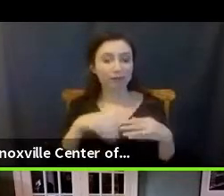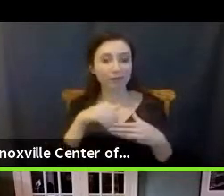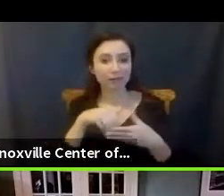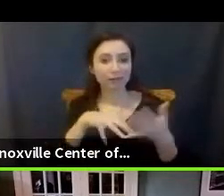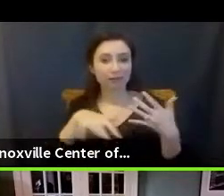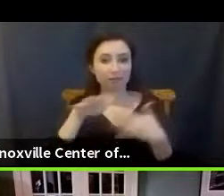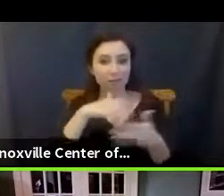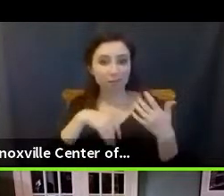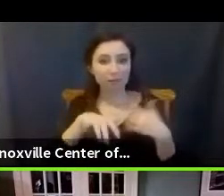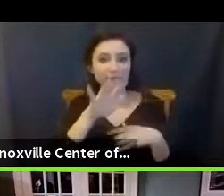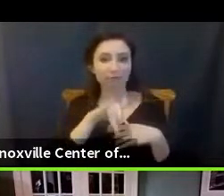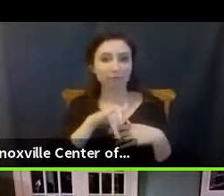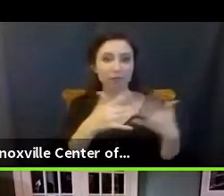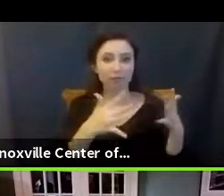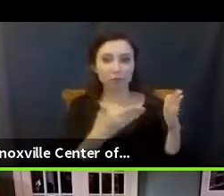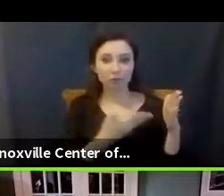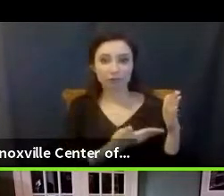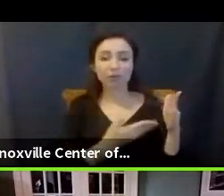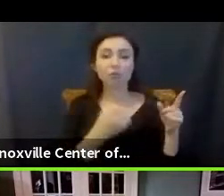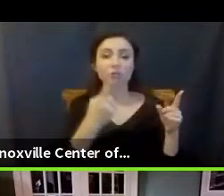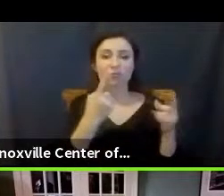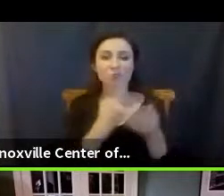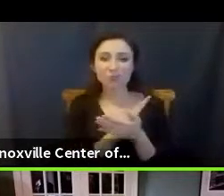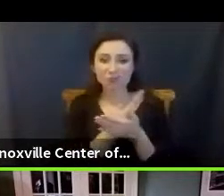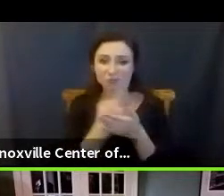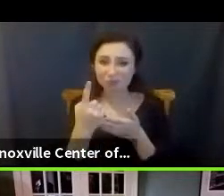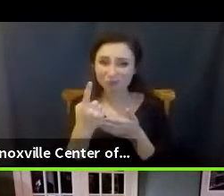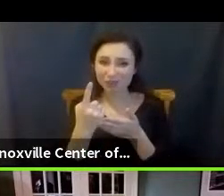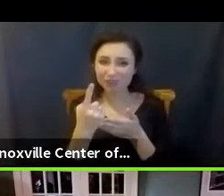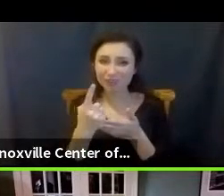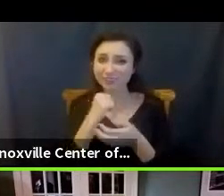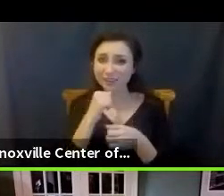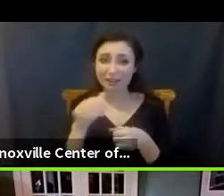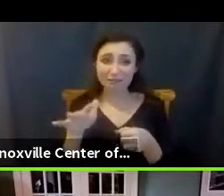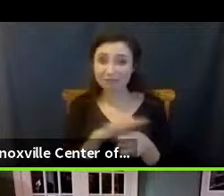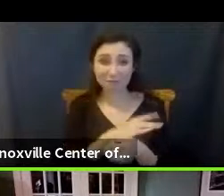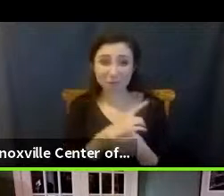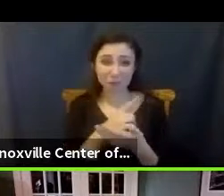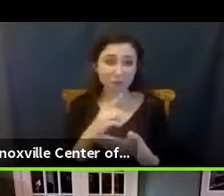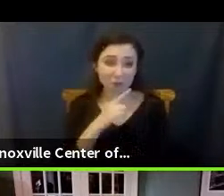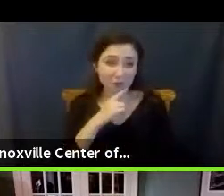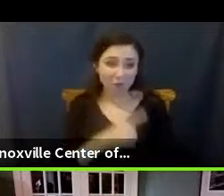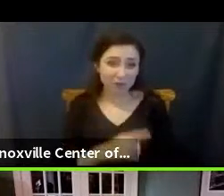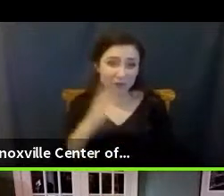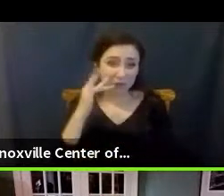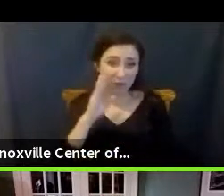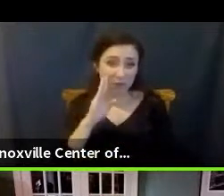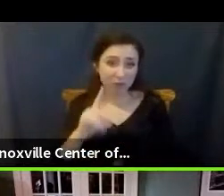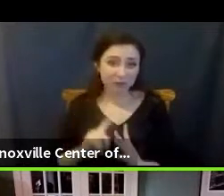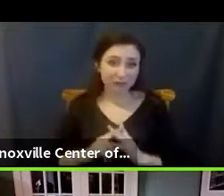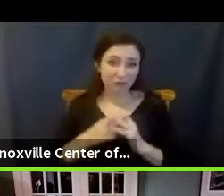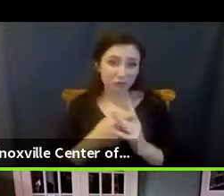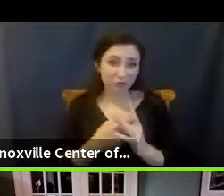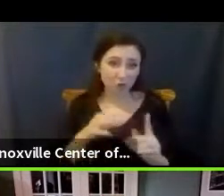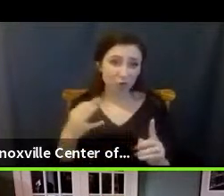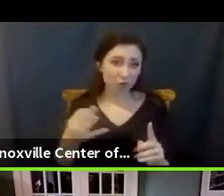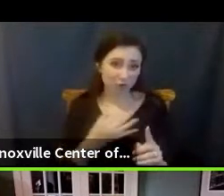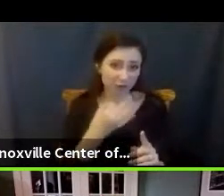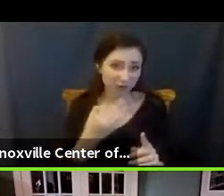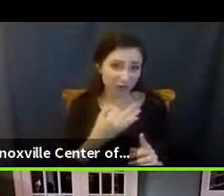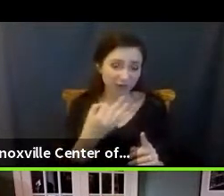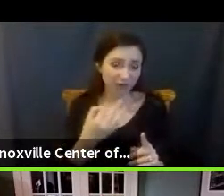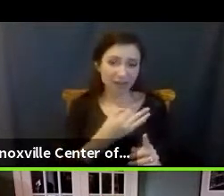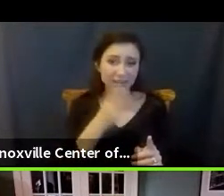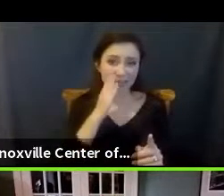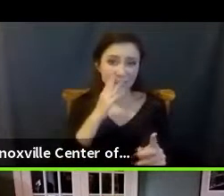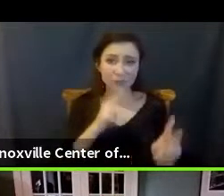mix. So a 1 week, not even a whole week, basically, because it's going to start on Friday and